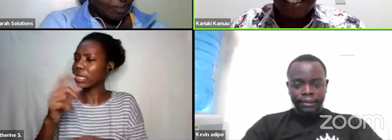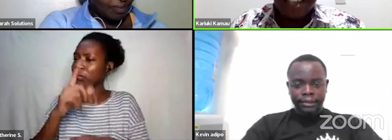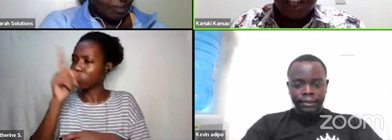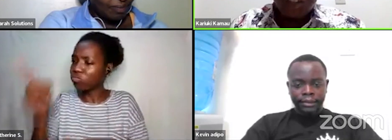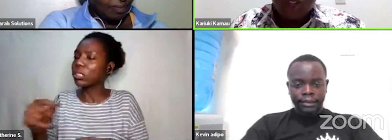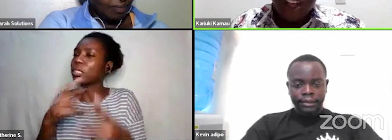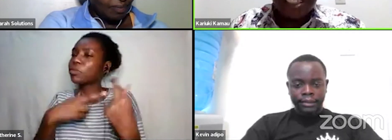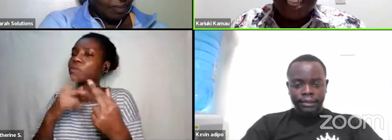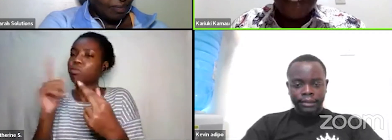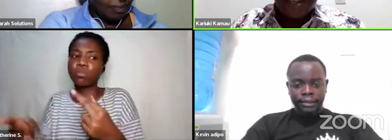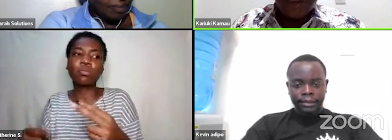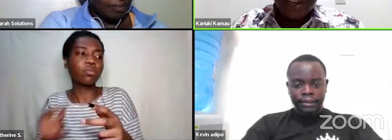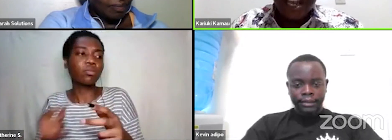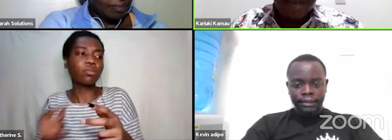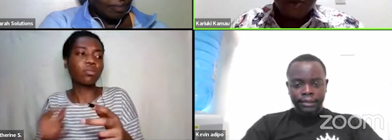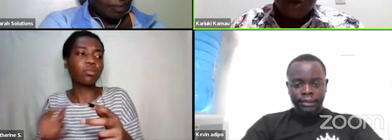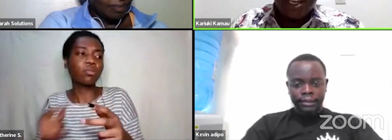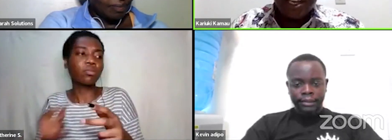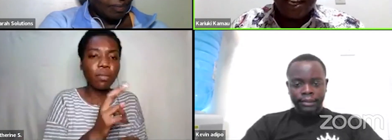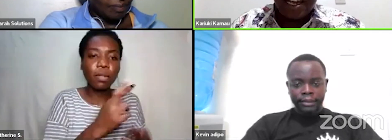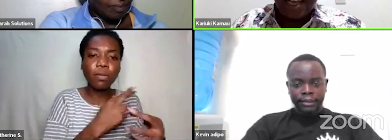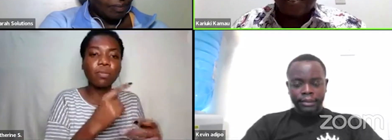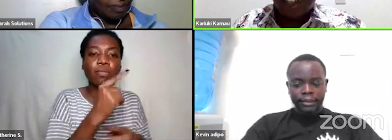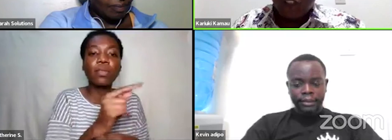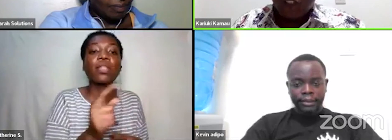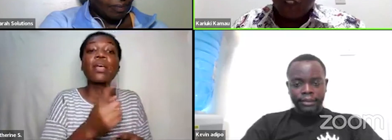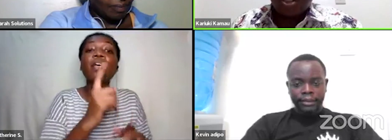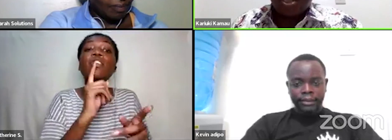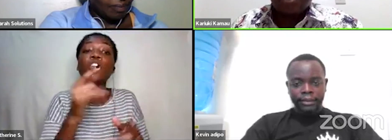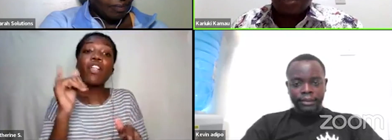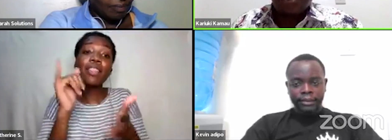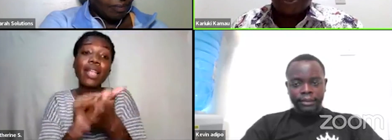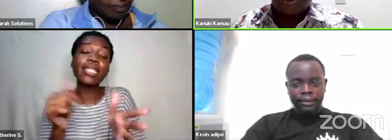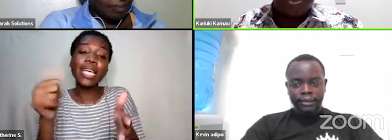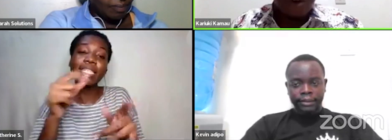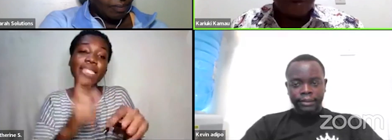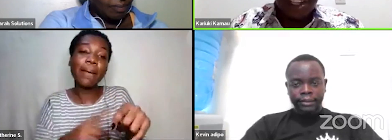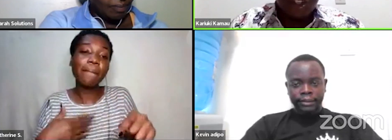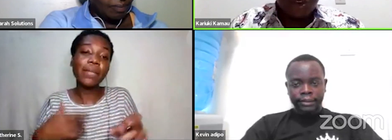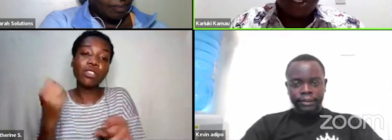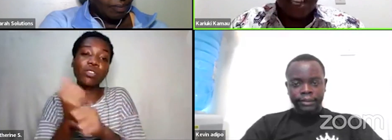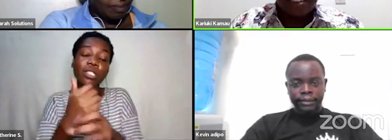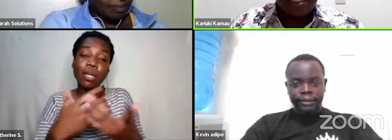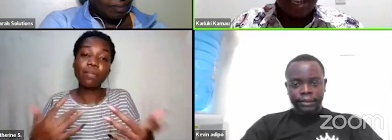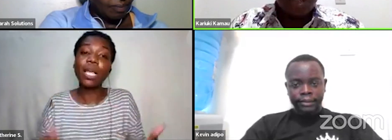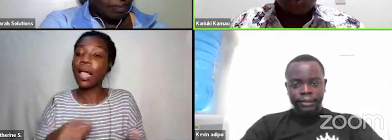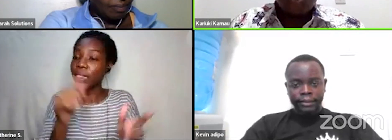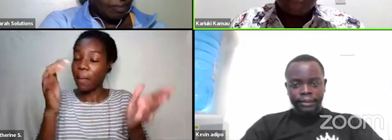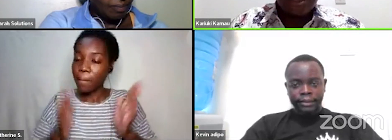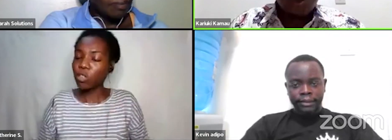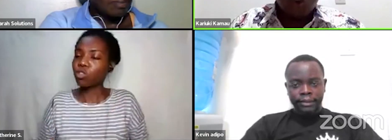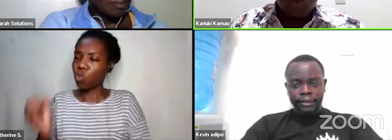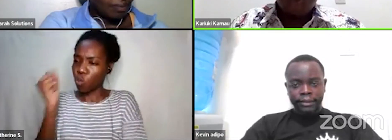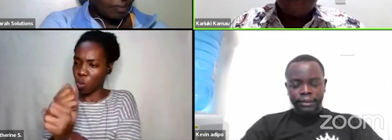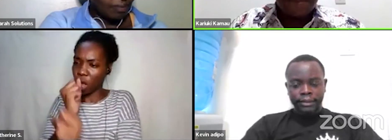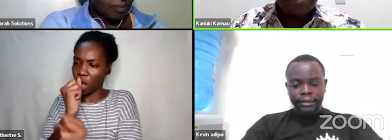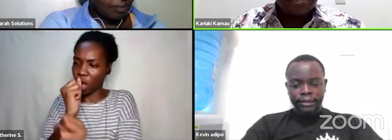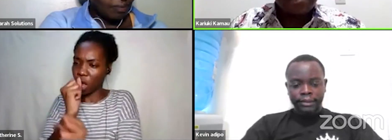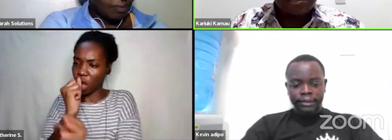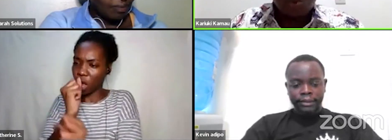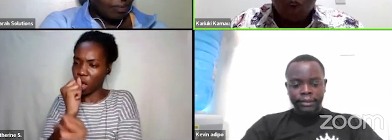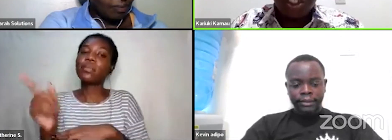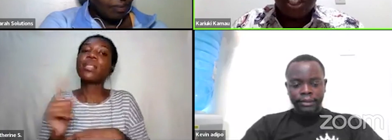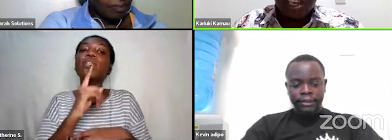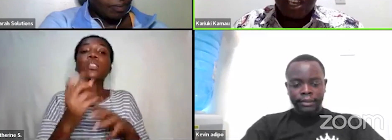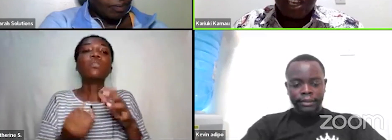business line, so that even when I am doing execution, there is somebody doing the operation side. So the growth of the